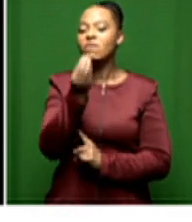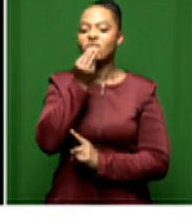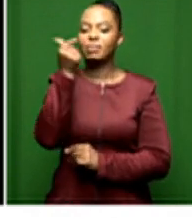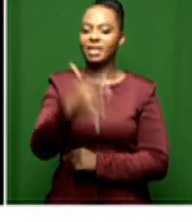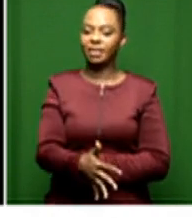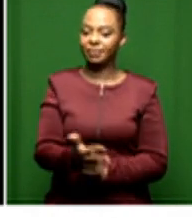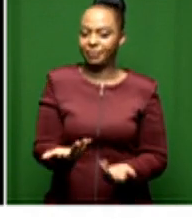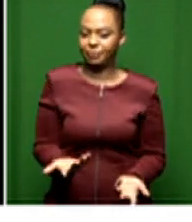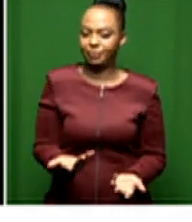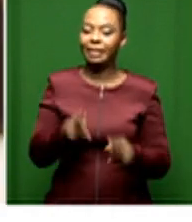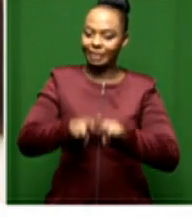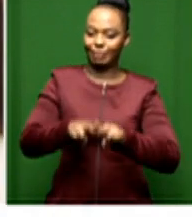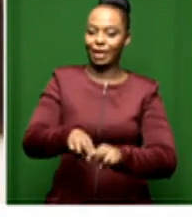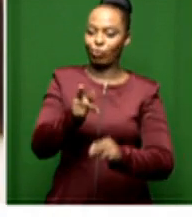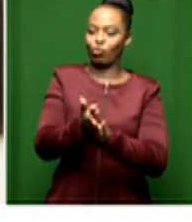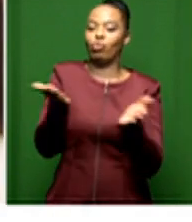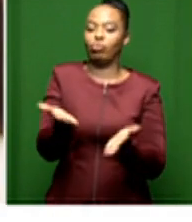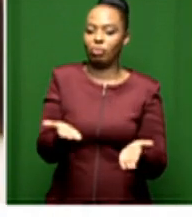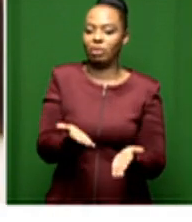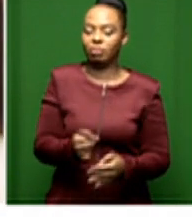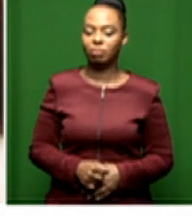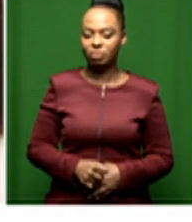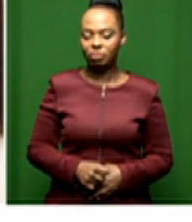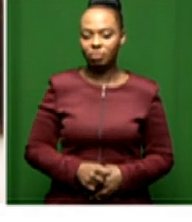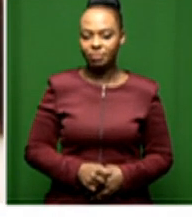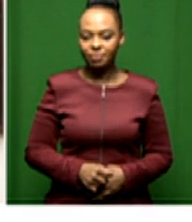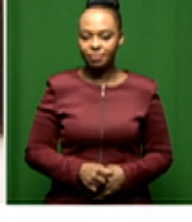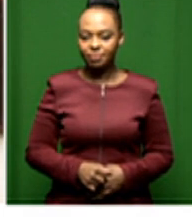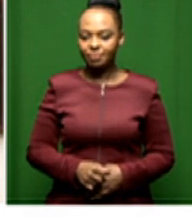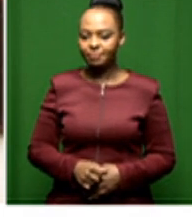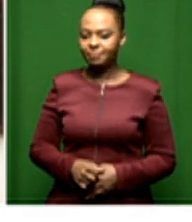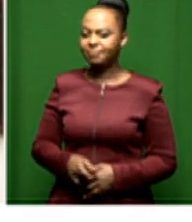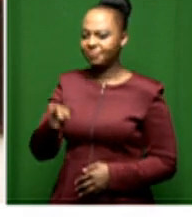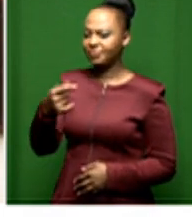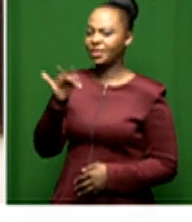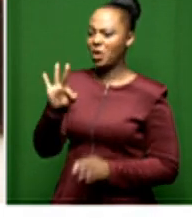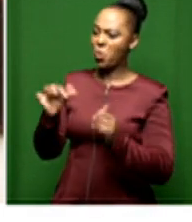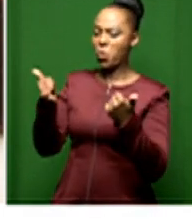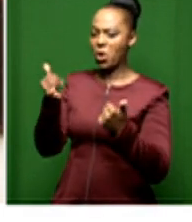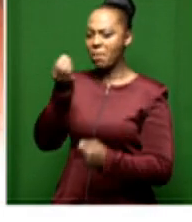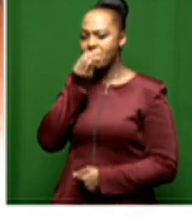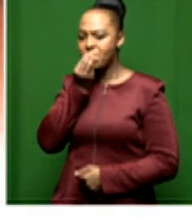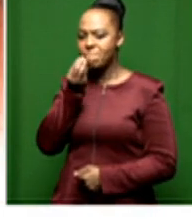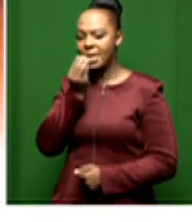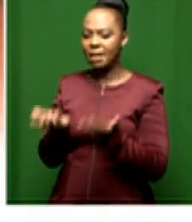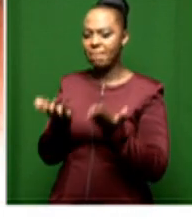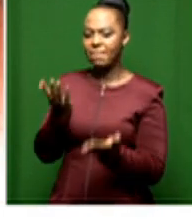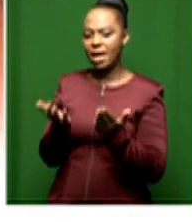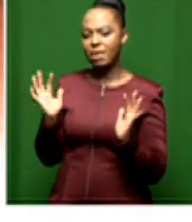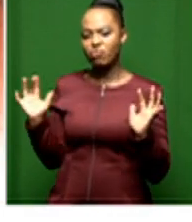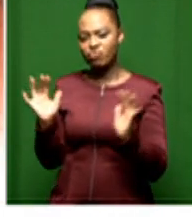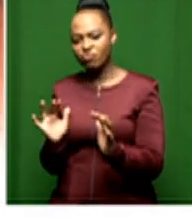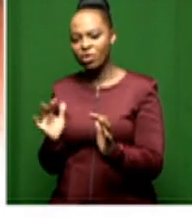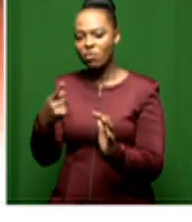price. Okay. And if you speak of a great meal, say you're hosting people over